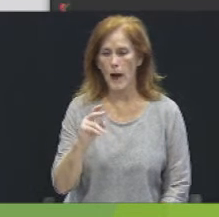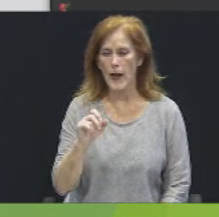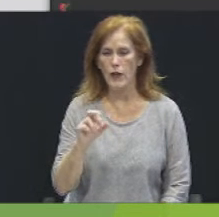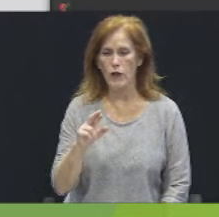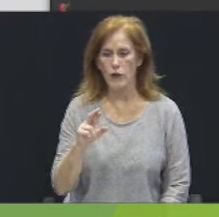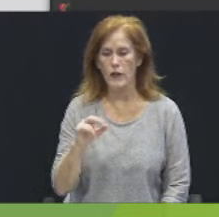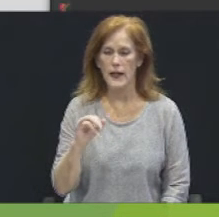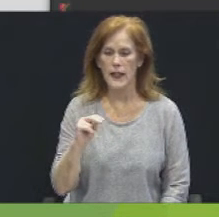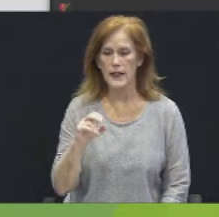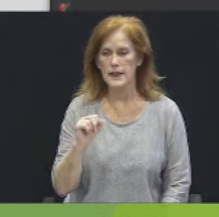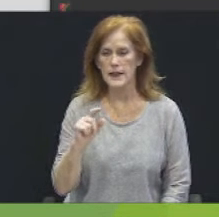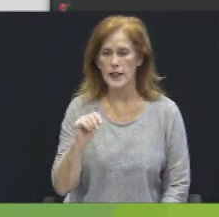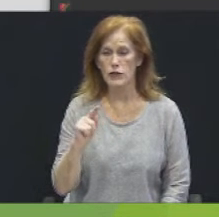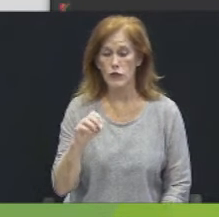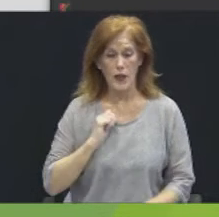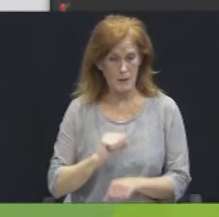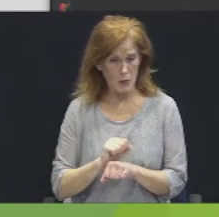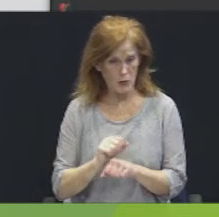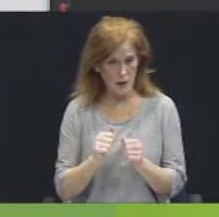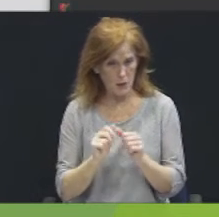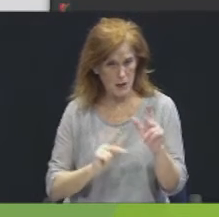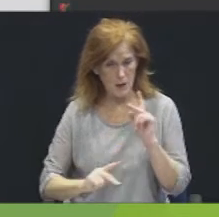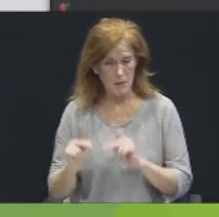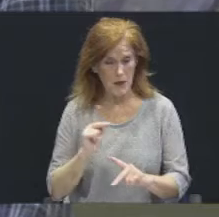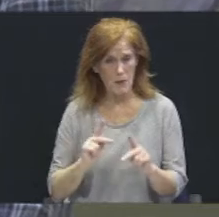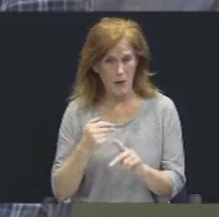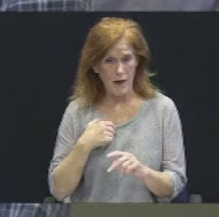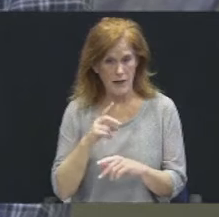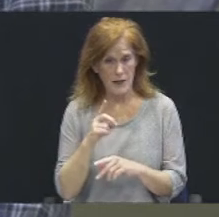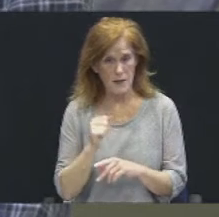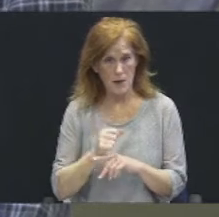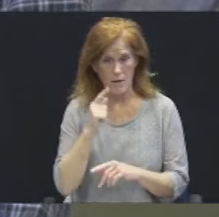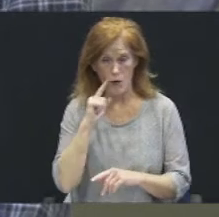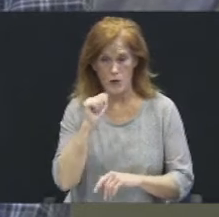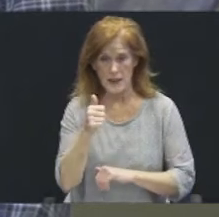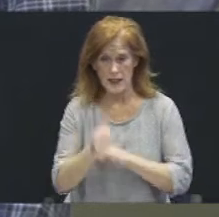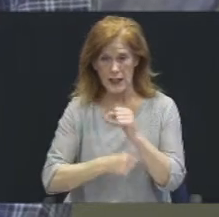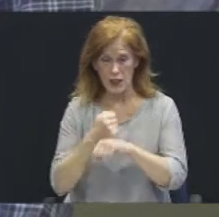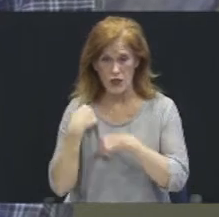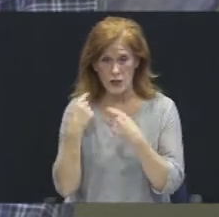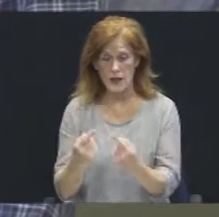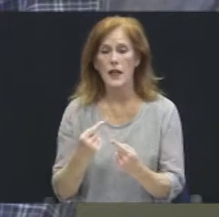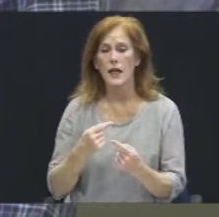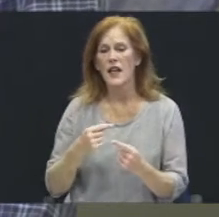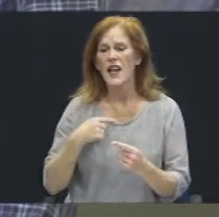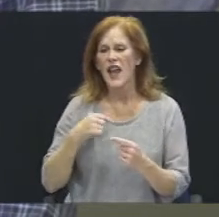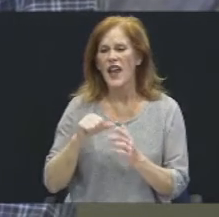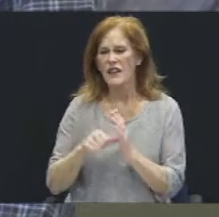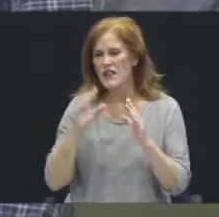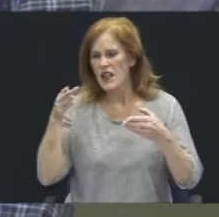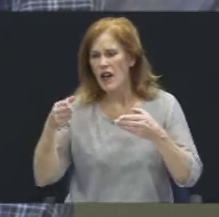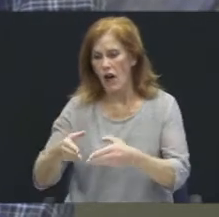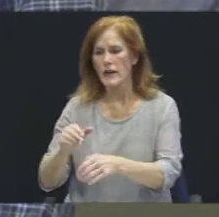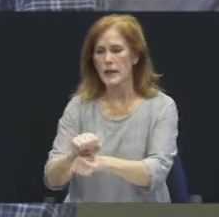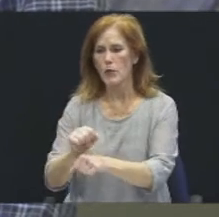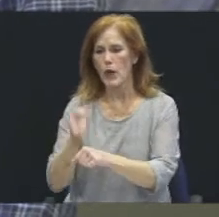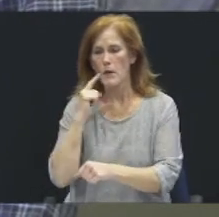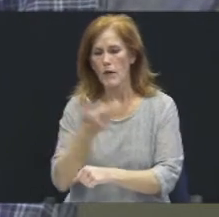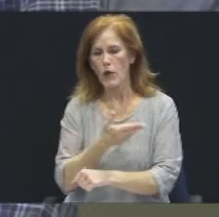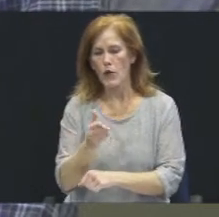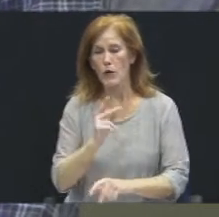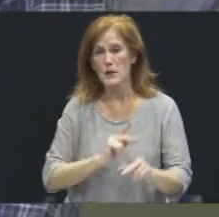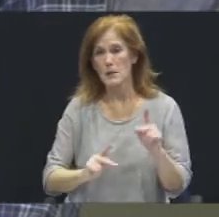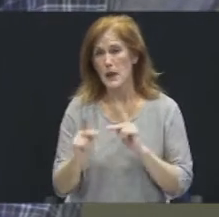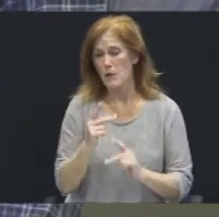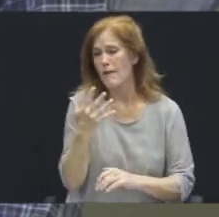I've been working with individuals with disabilities for the last 10 years, and I've had an emphasis on employment for those individuals for about